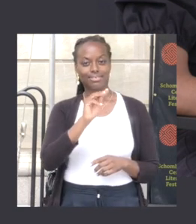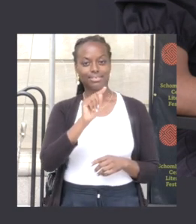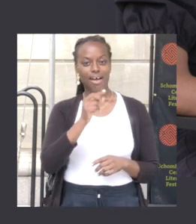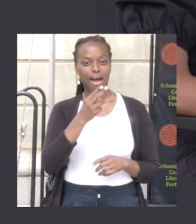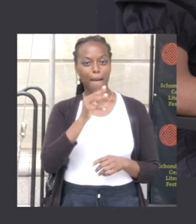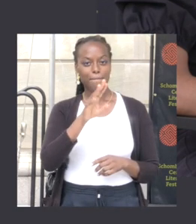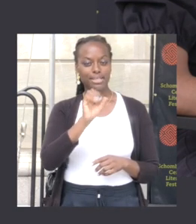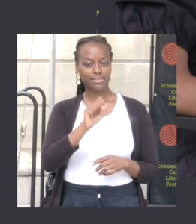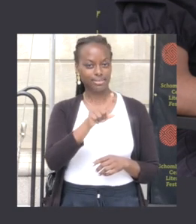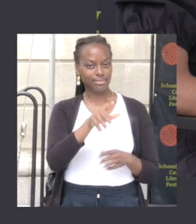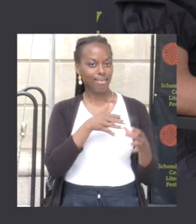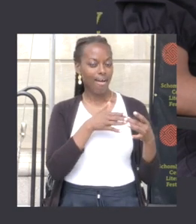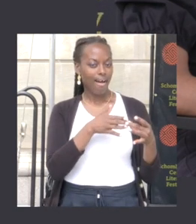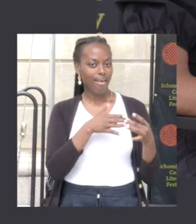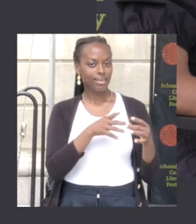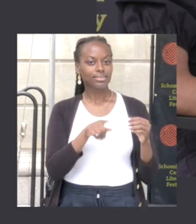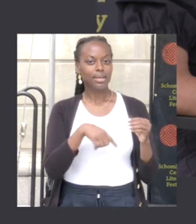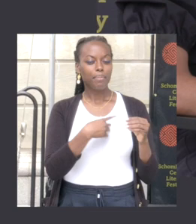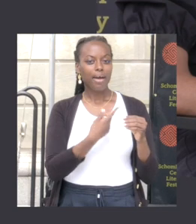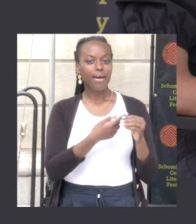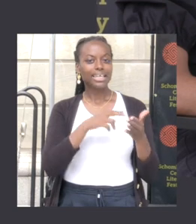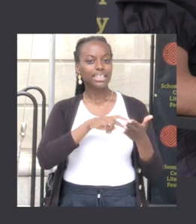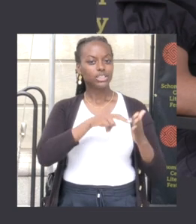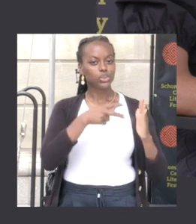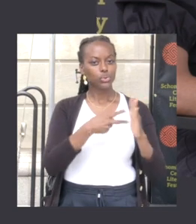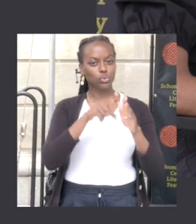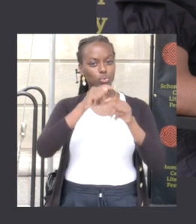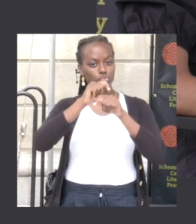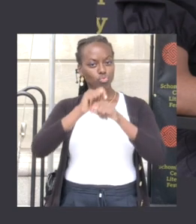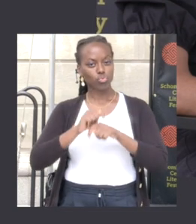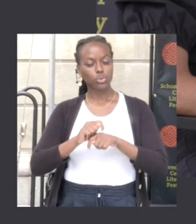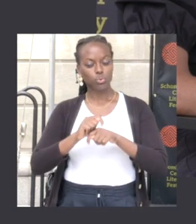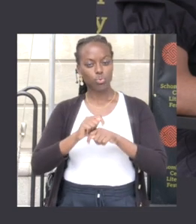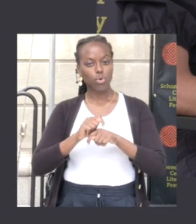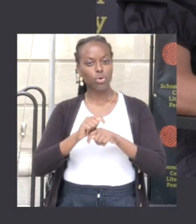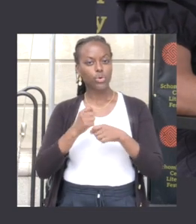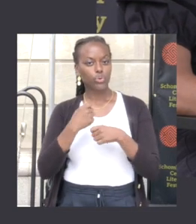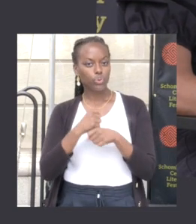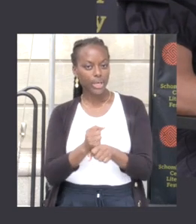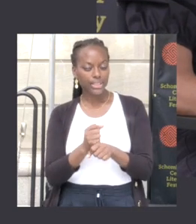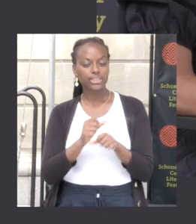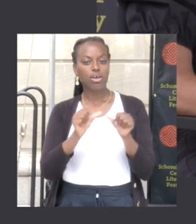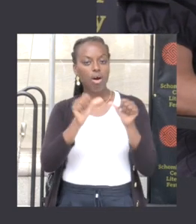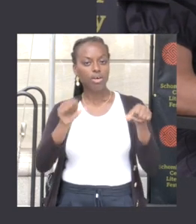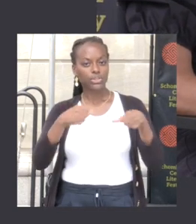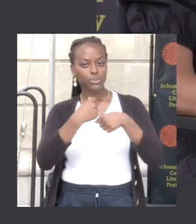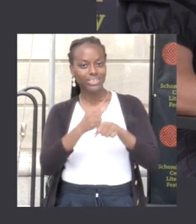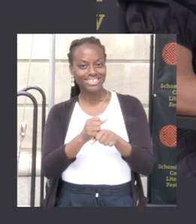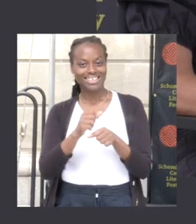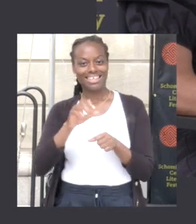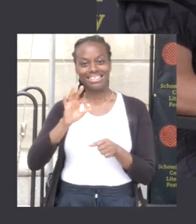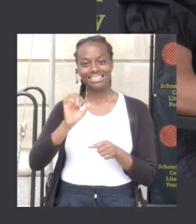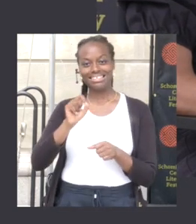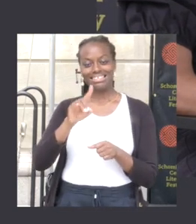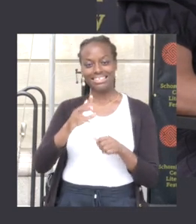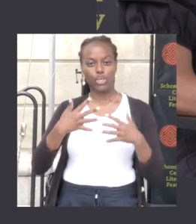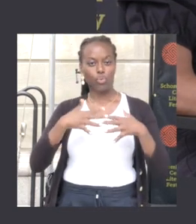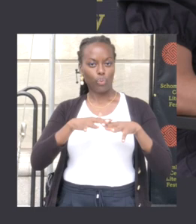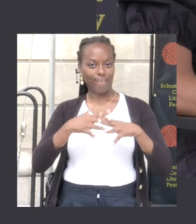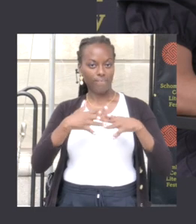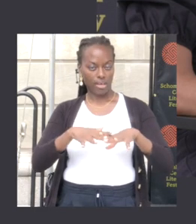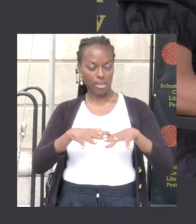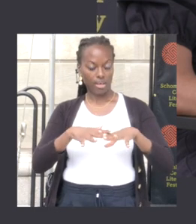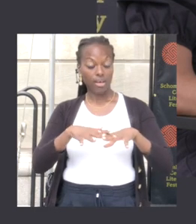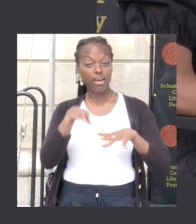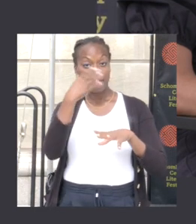guidance for intentional ritual creation, altar making, and seed weaving. Black food is an offering in which the